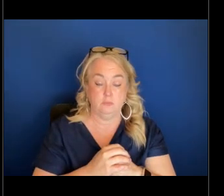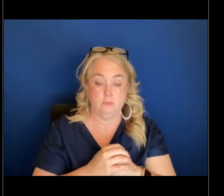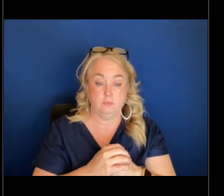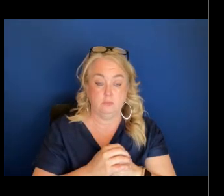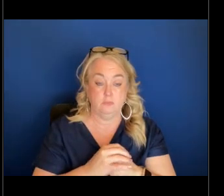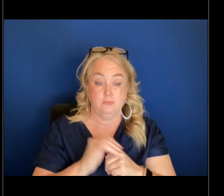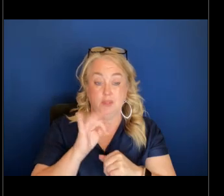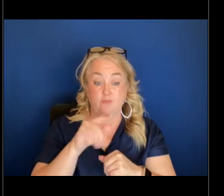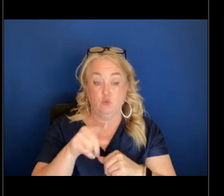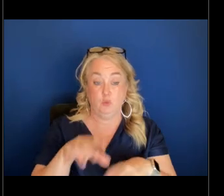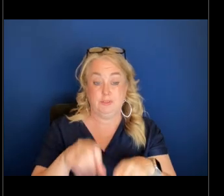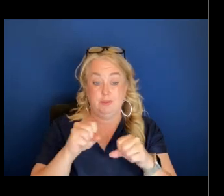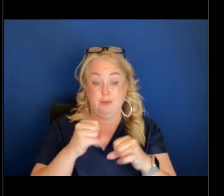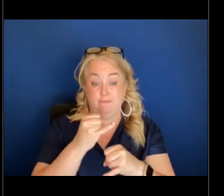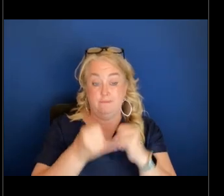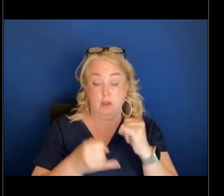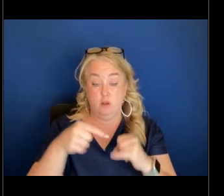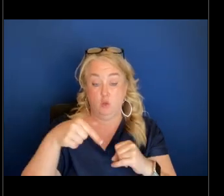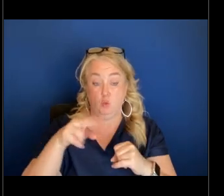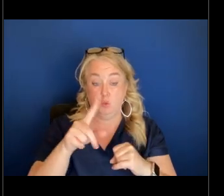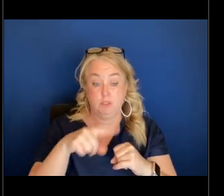If you take the final quiz,